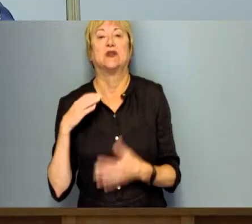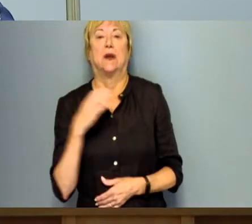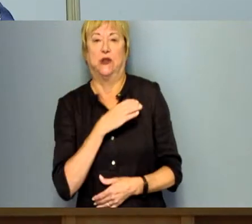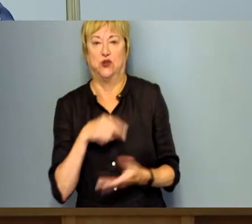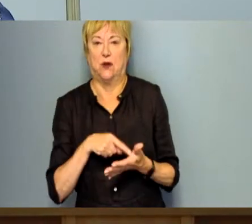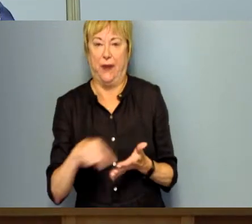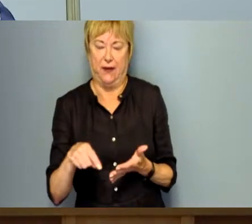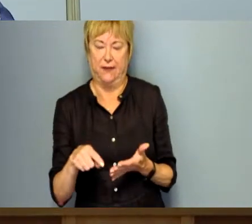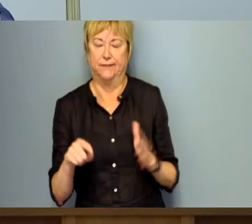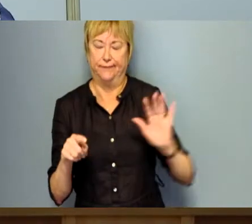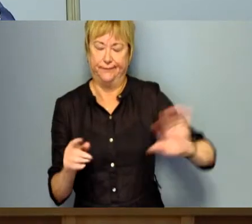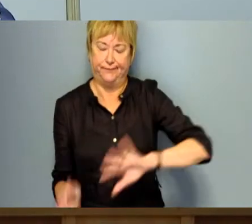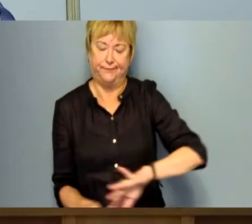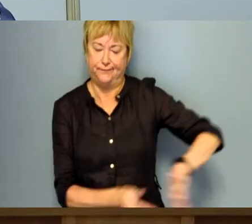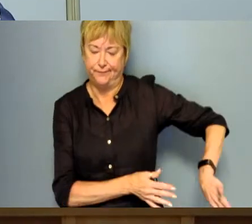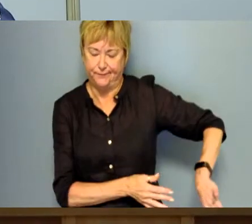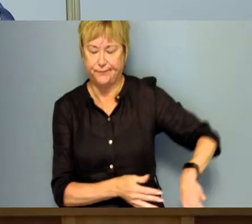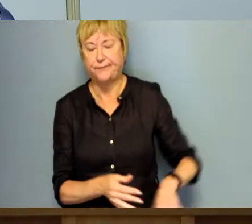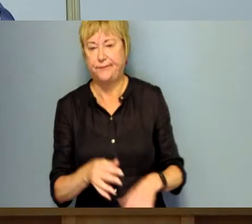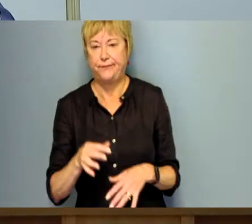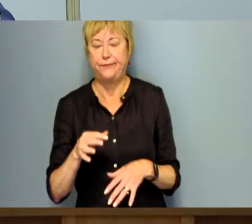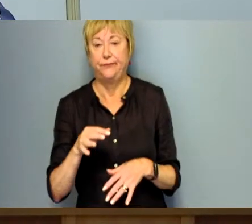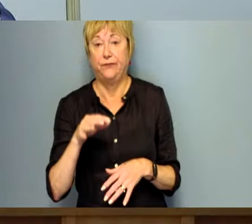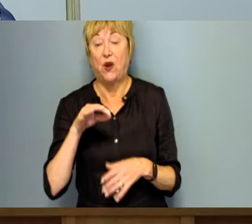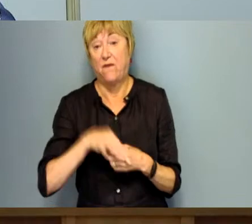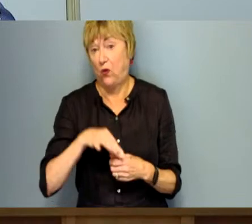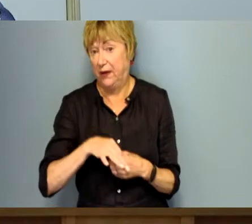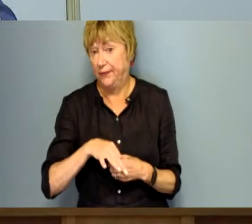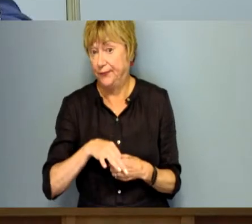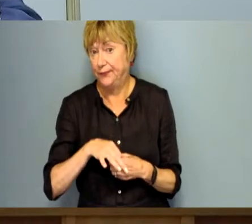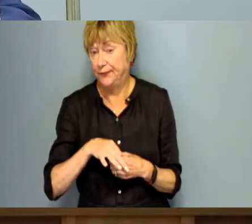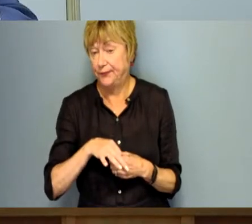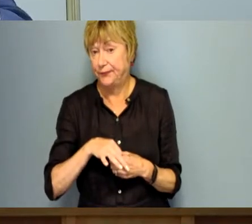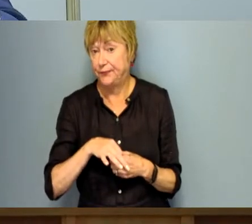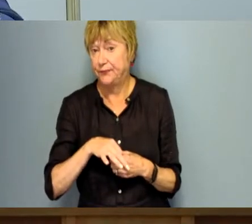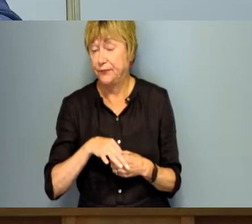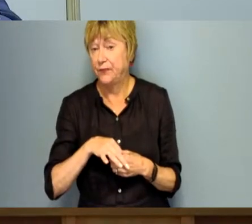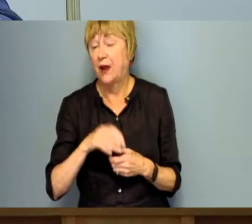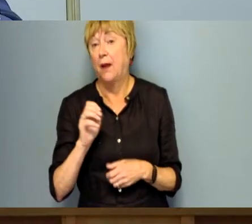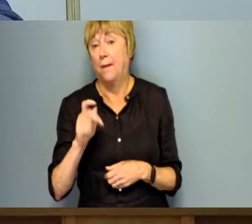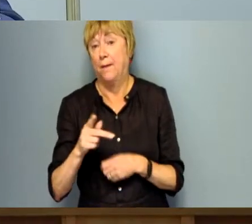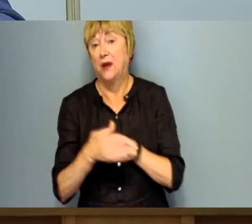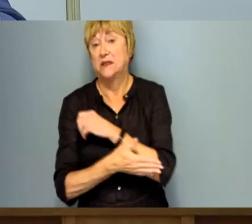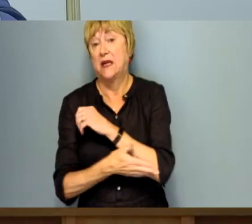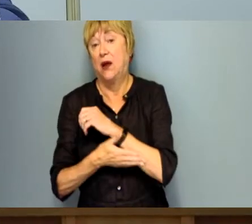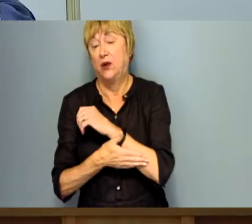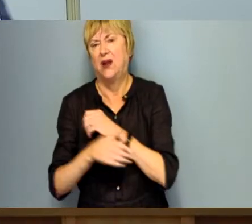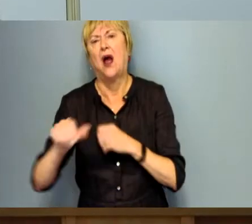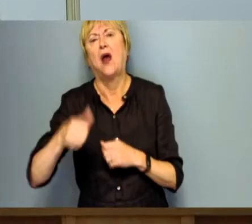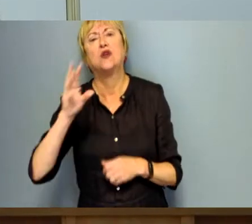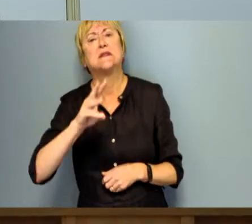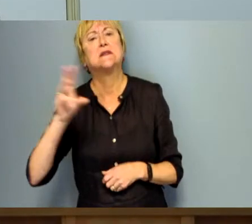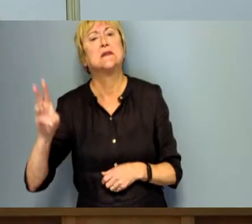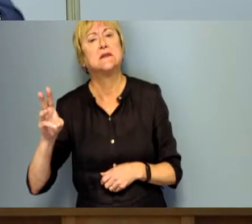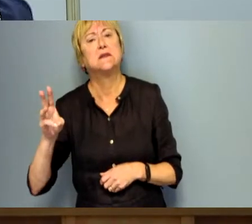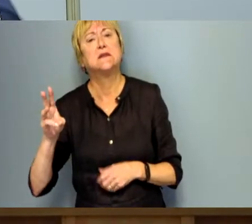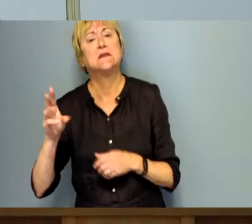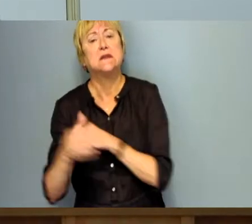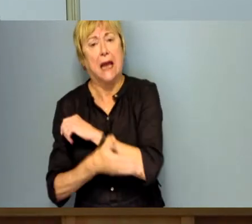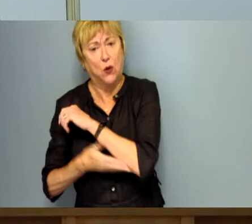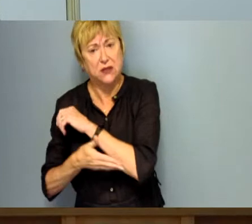In terms of voting, the Bucks County, in addition to the other 66 counties in this Commonwealth, follows state